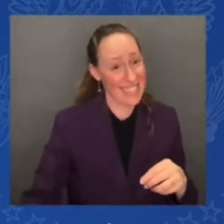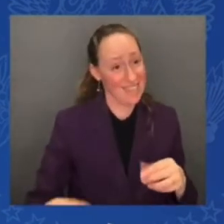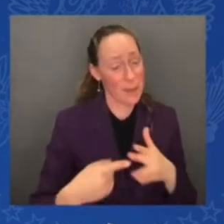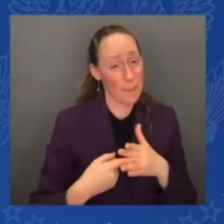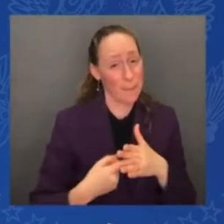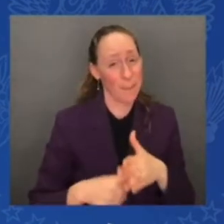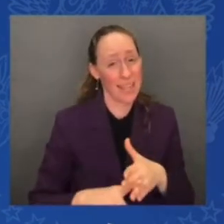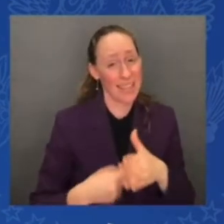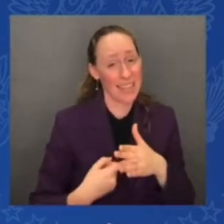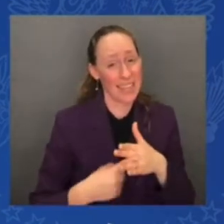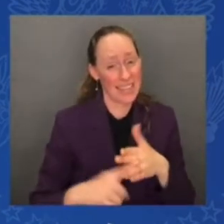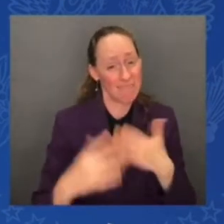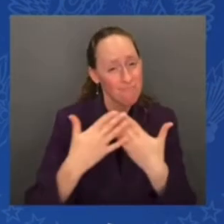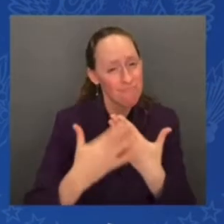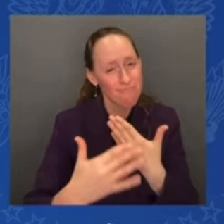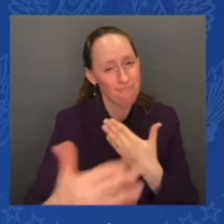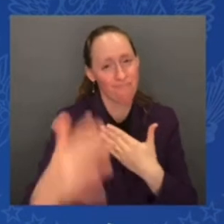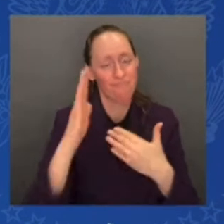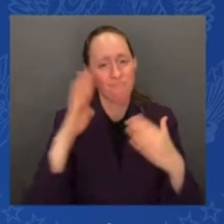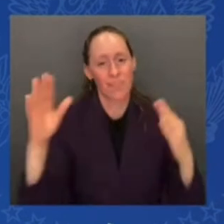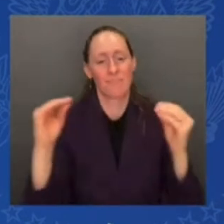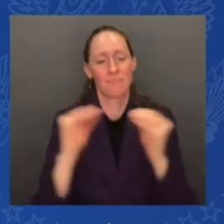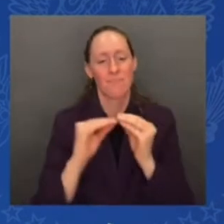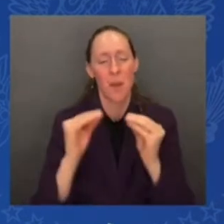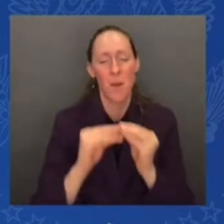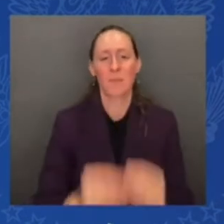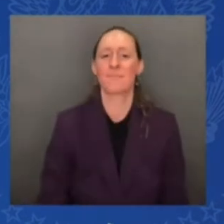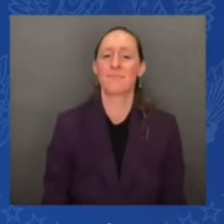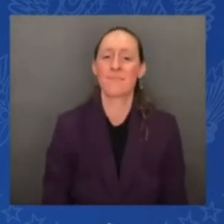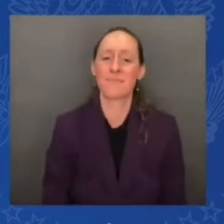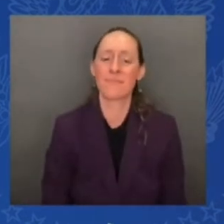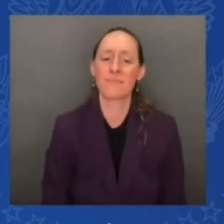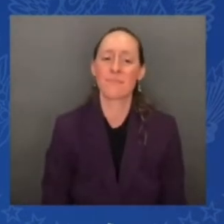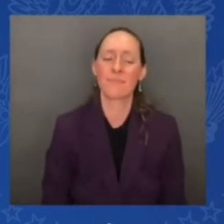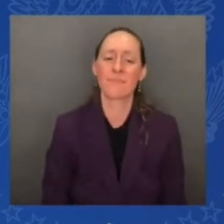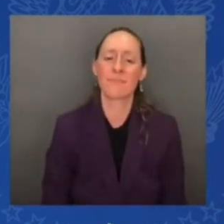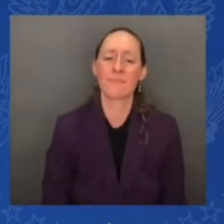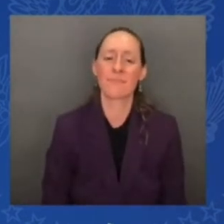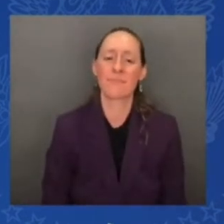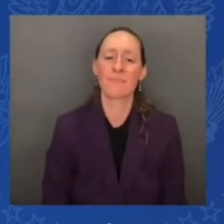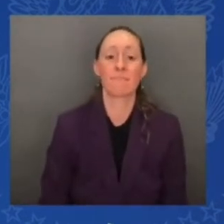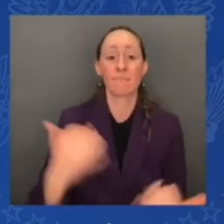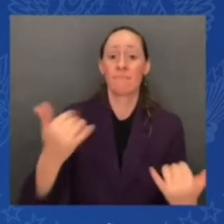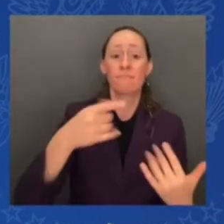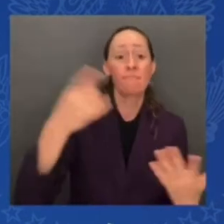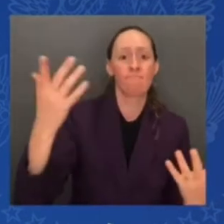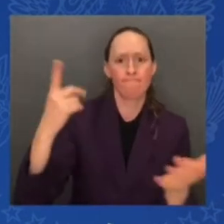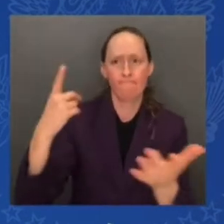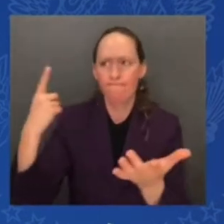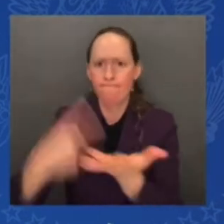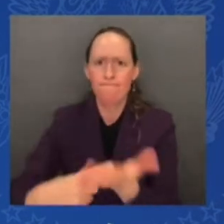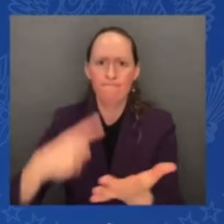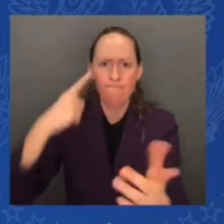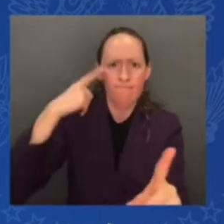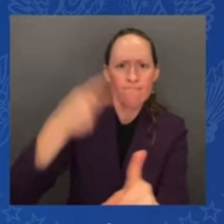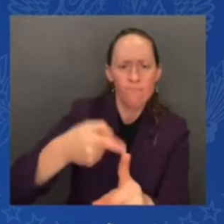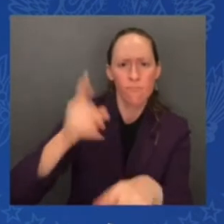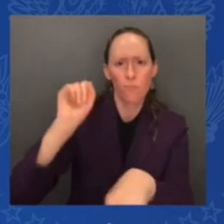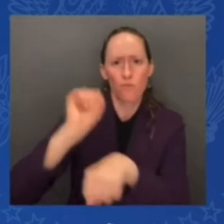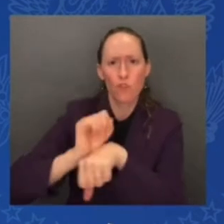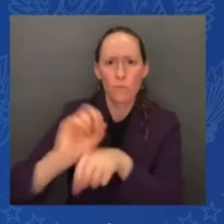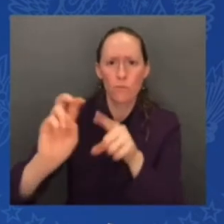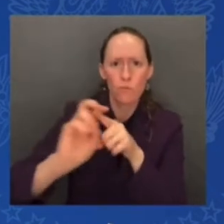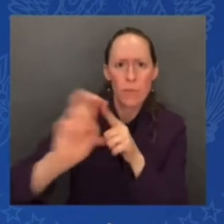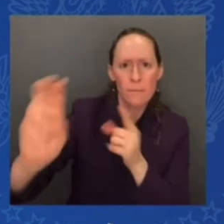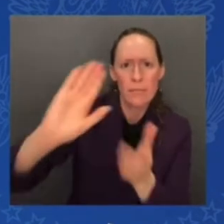million to rebuild the Uptown Transit Center, making it safer, more accessible, and easier for folks to get uptown, and helping transform the